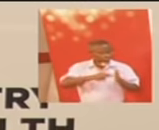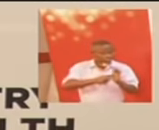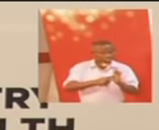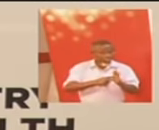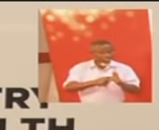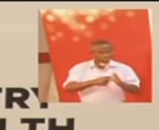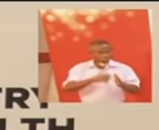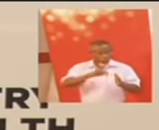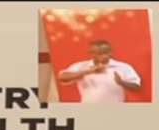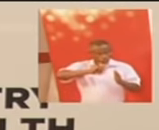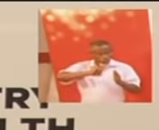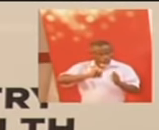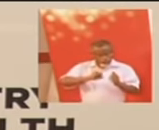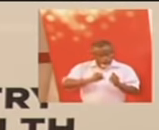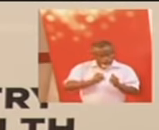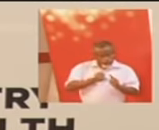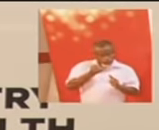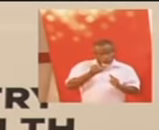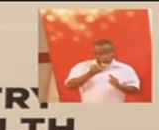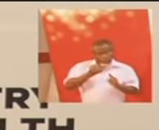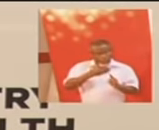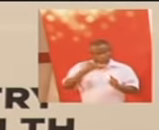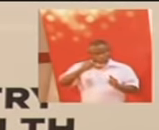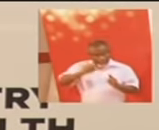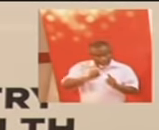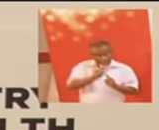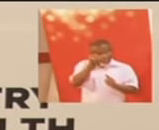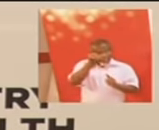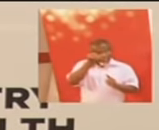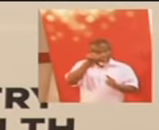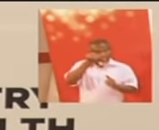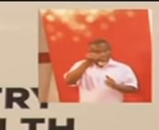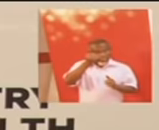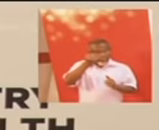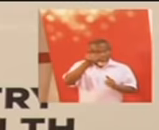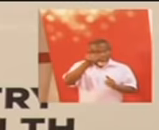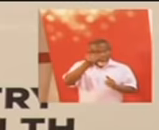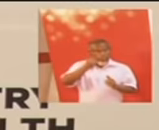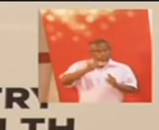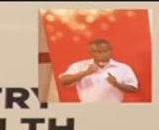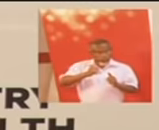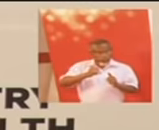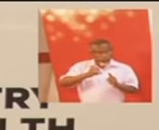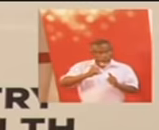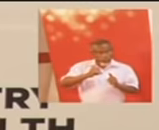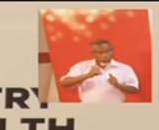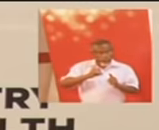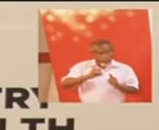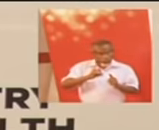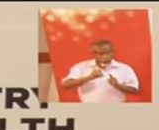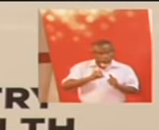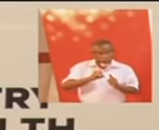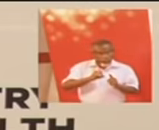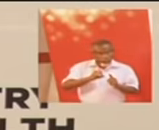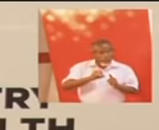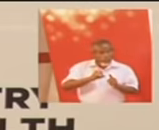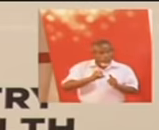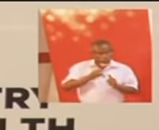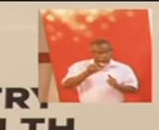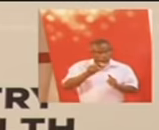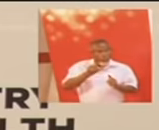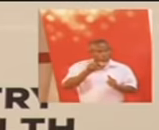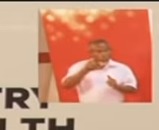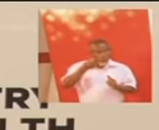junior and senior rather than young and old, junior doctors being defined as house officers and interns, senior doctors being defined